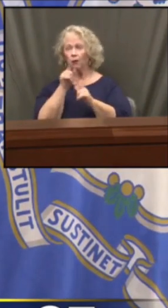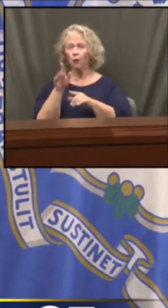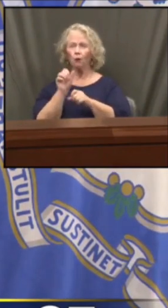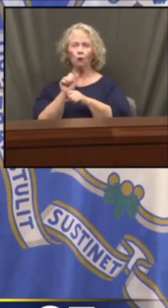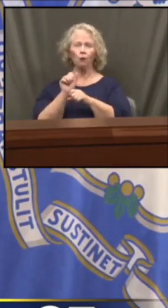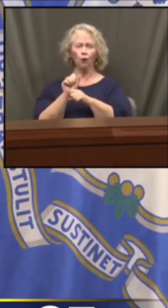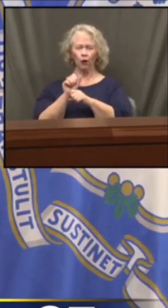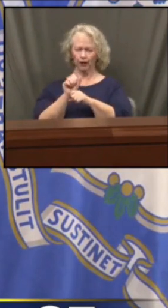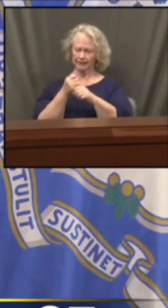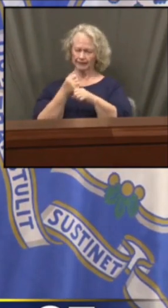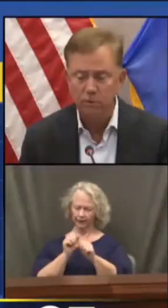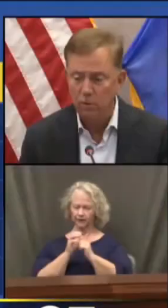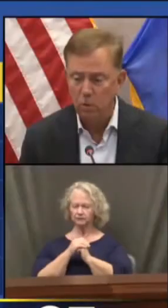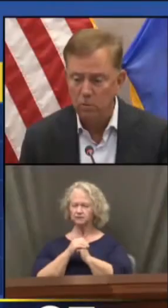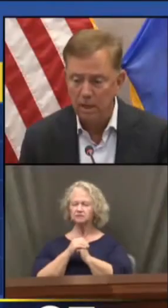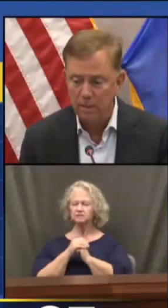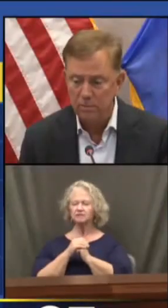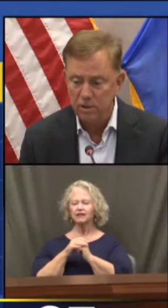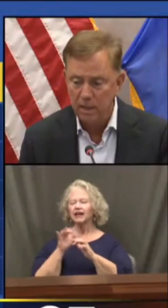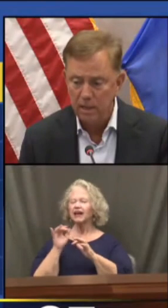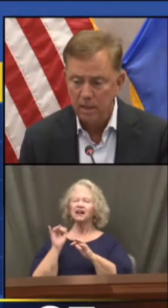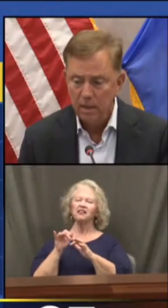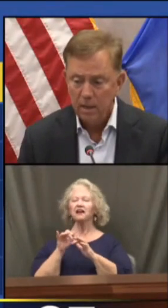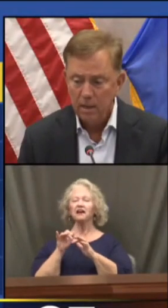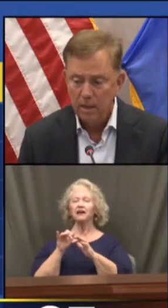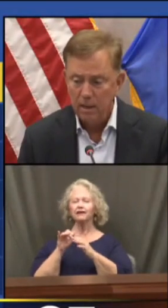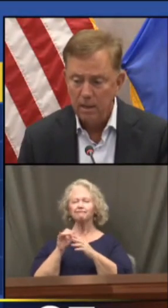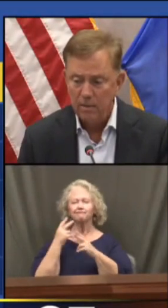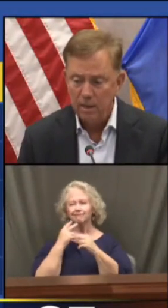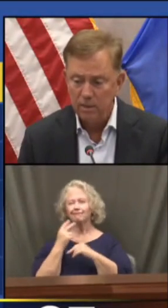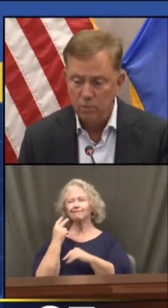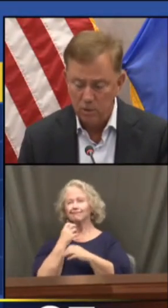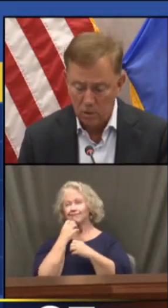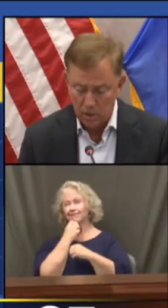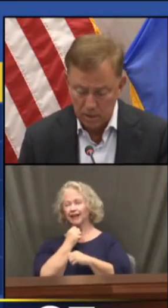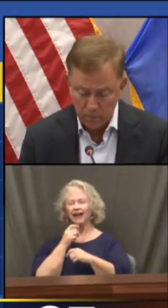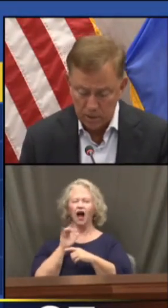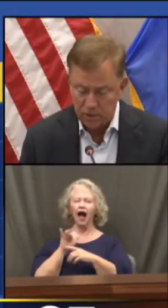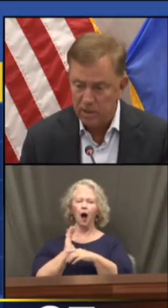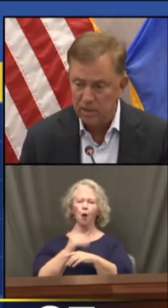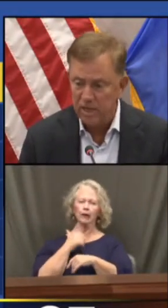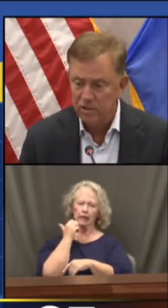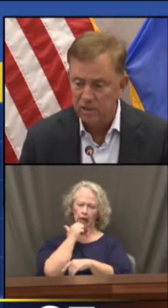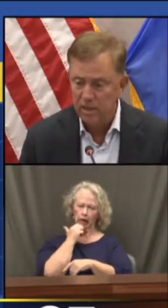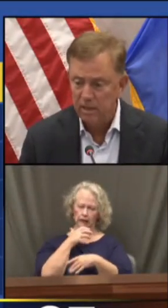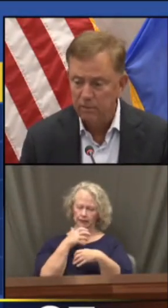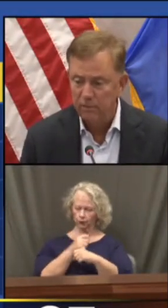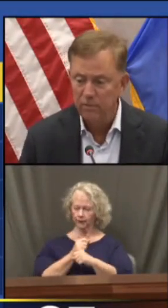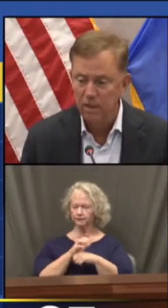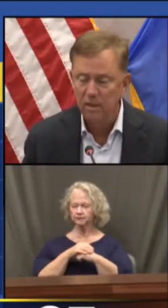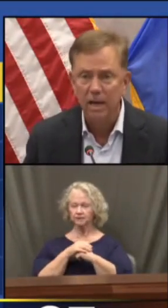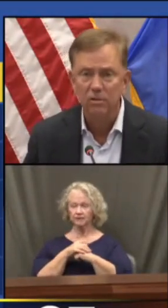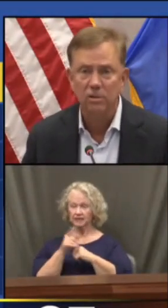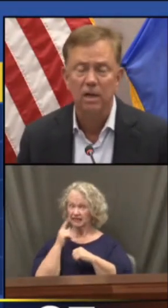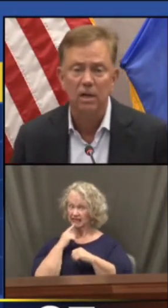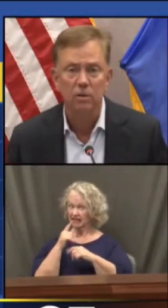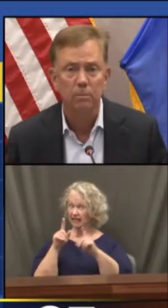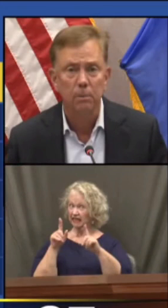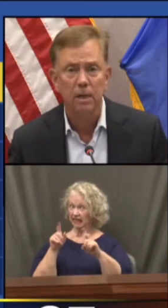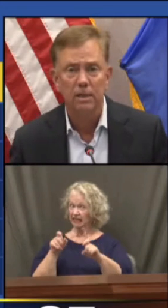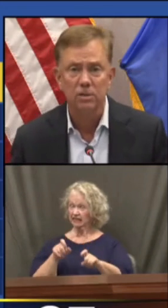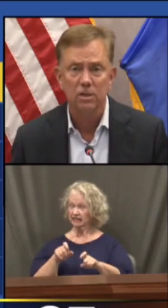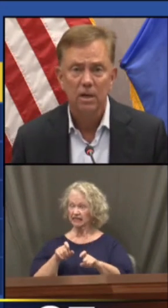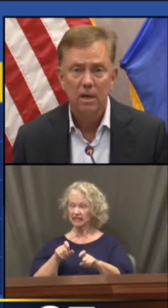I'll give you the daily summary just for old time's sake. I think it's worth noting that when you see the testing, that's